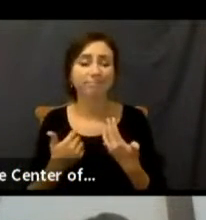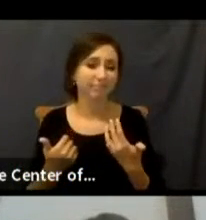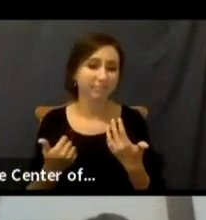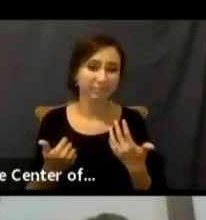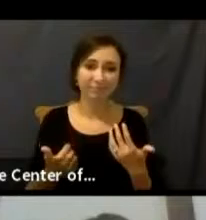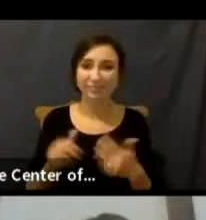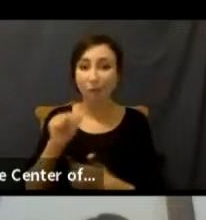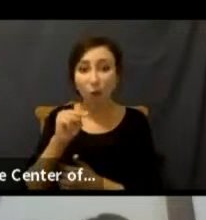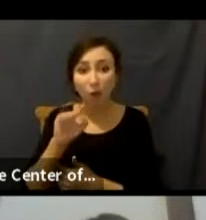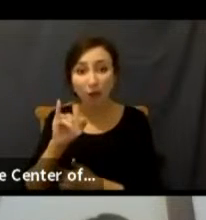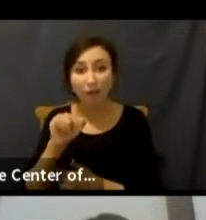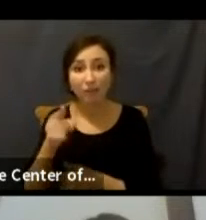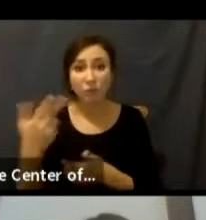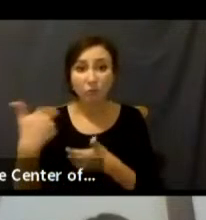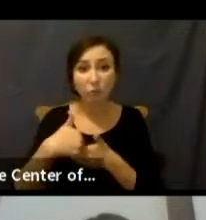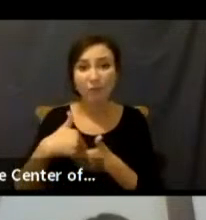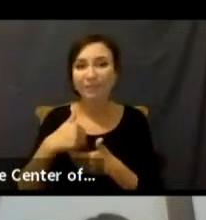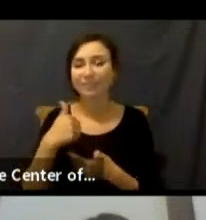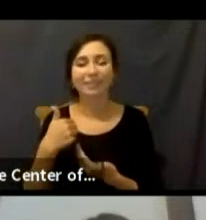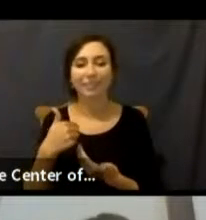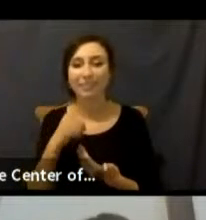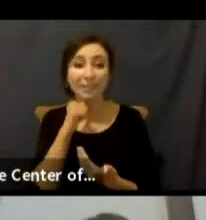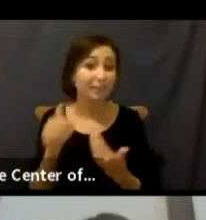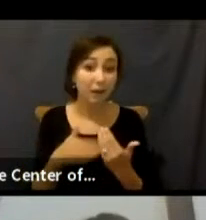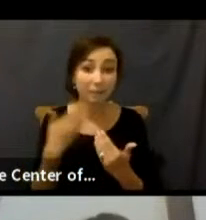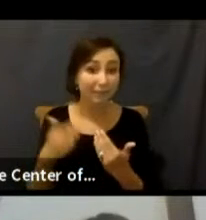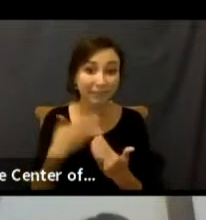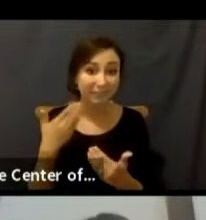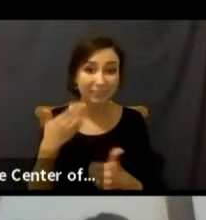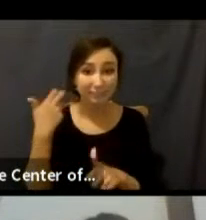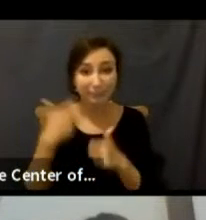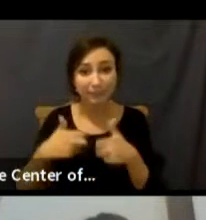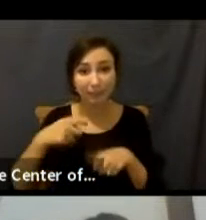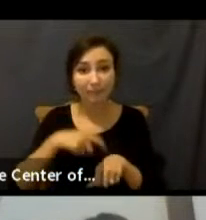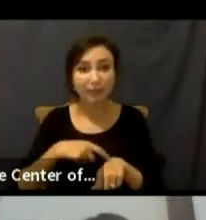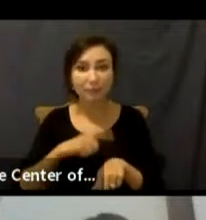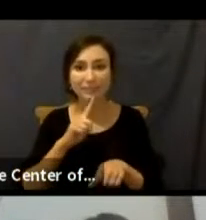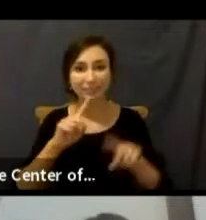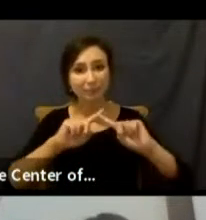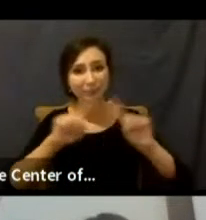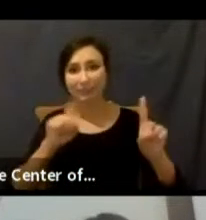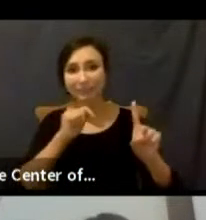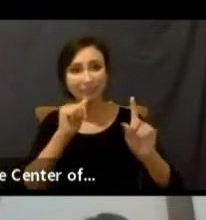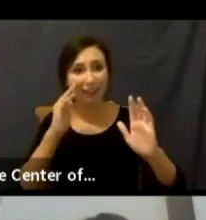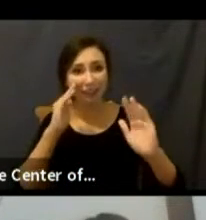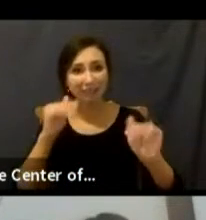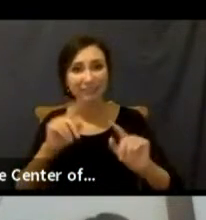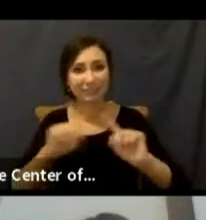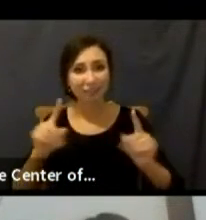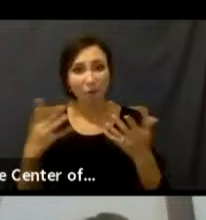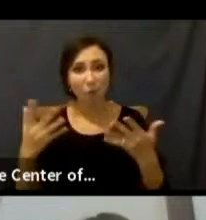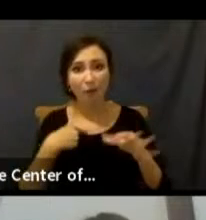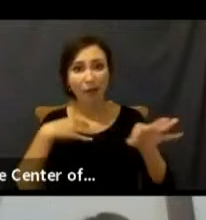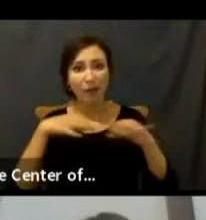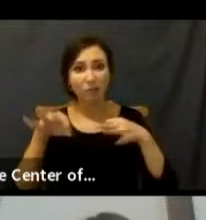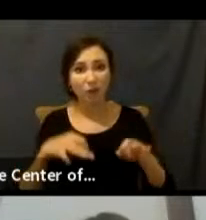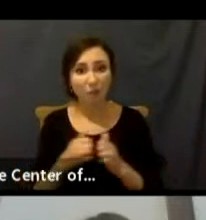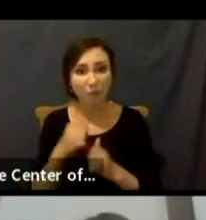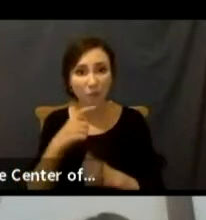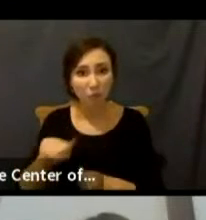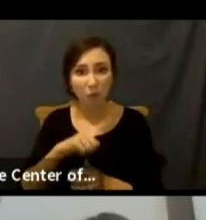not been easy, and this has not been an easy time, and it's been very different and very unexpected and very different than what I described to you when I